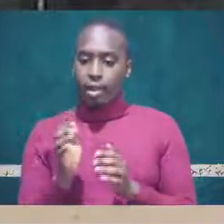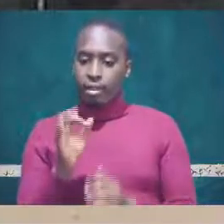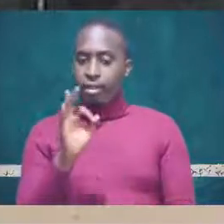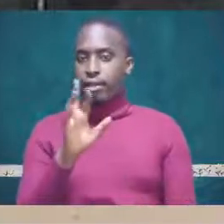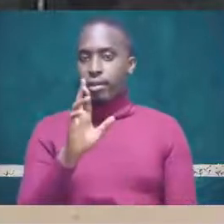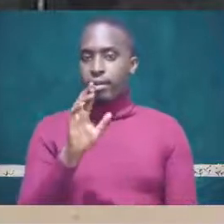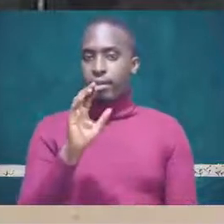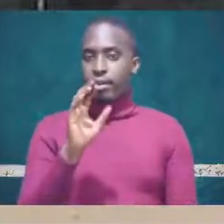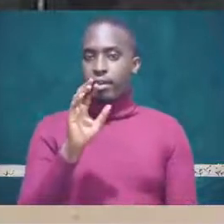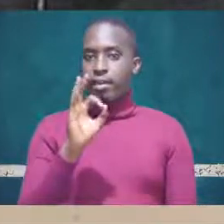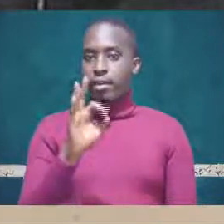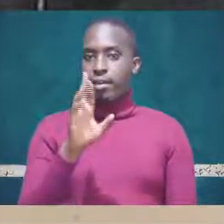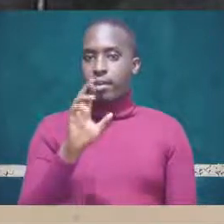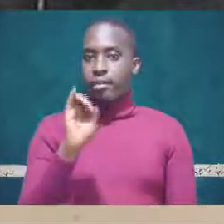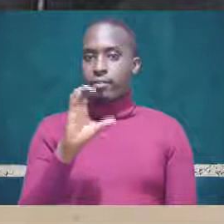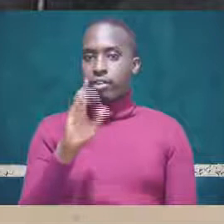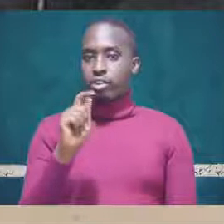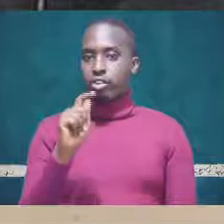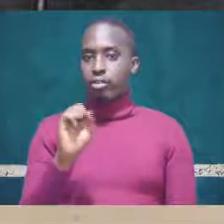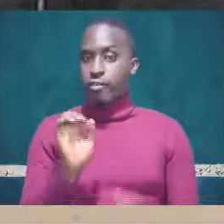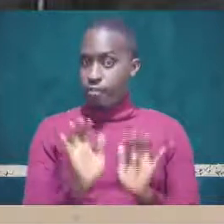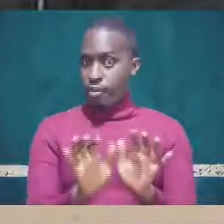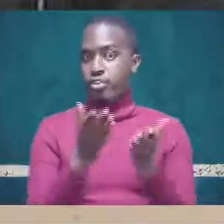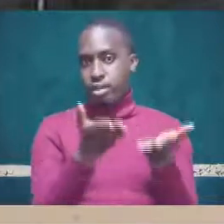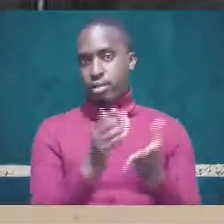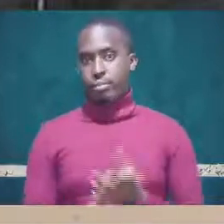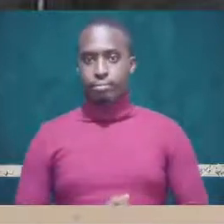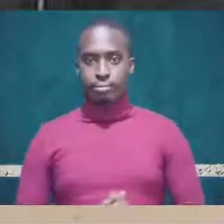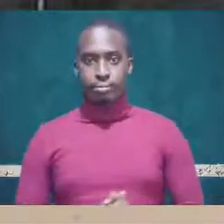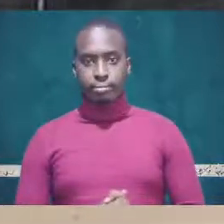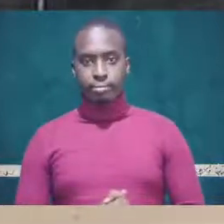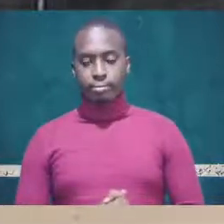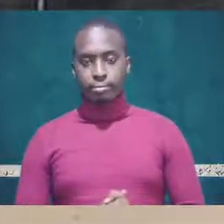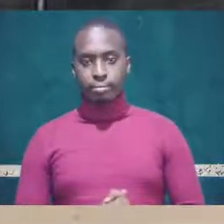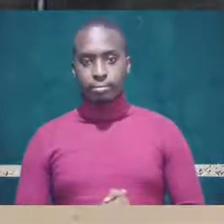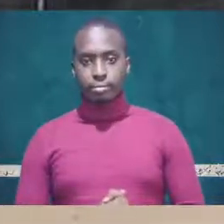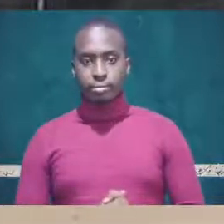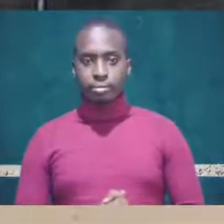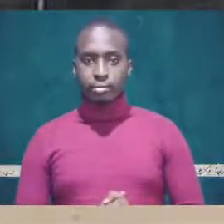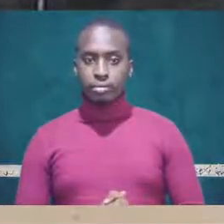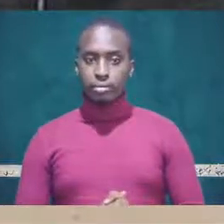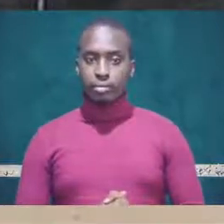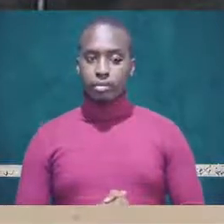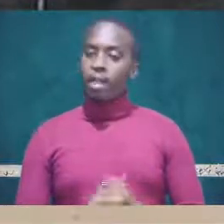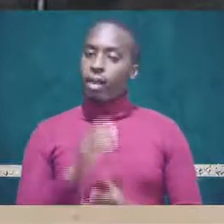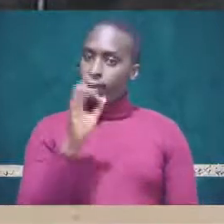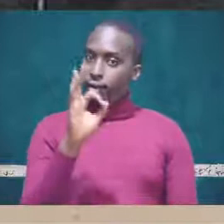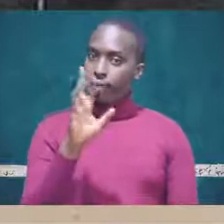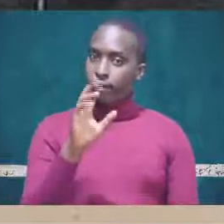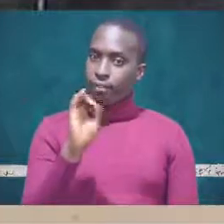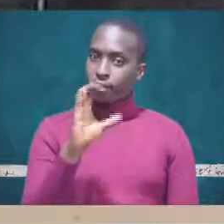is here. Okay? Friction is this one, which is Fr. This is friction. Friction is pulling it